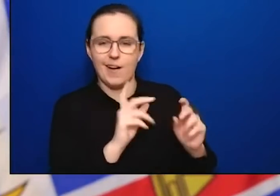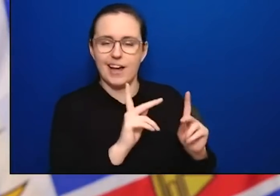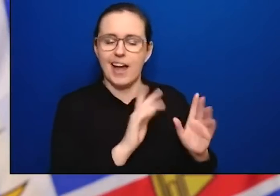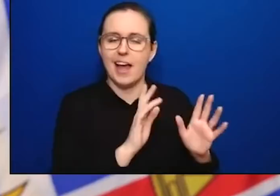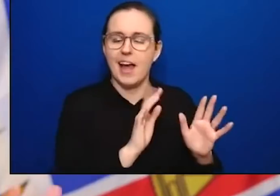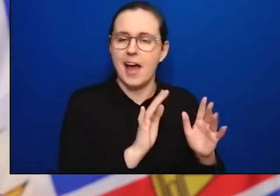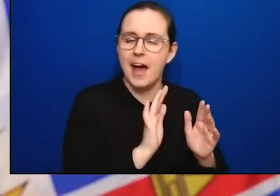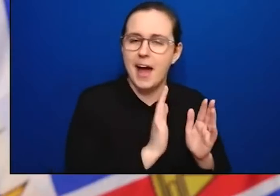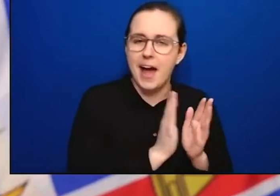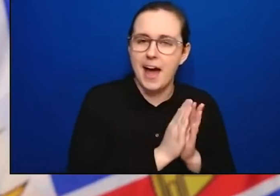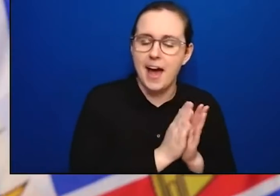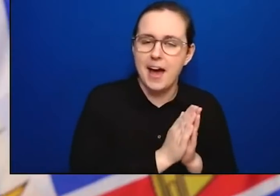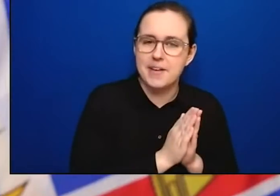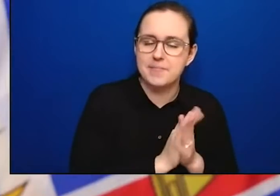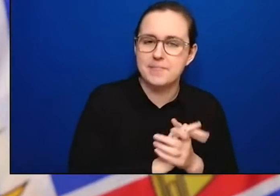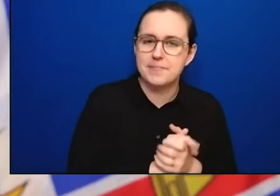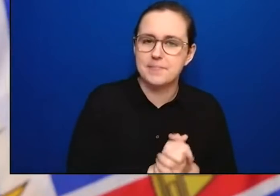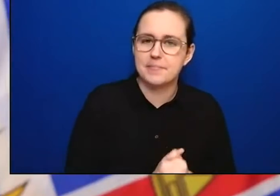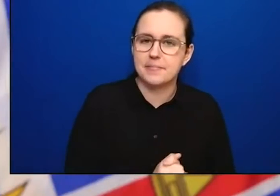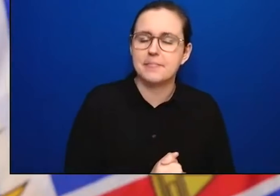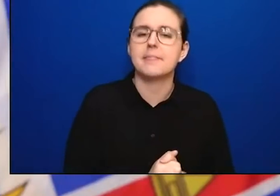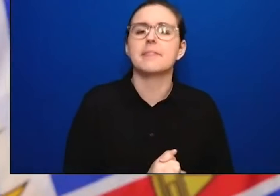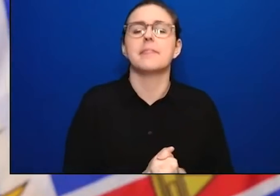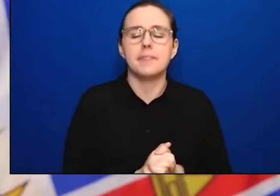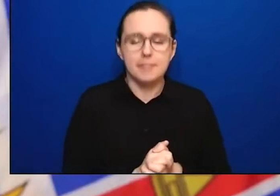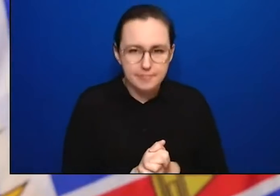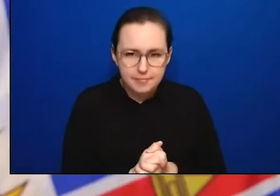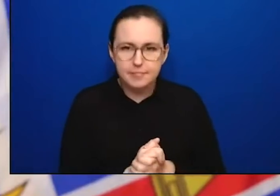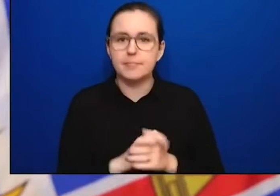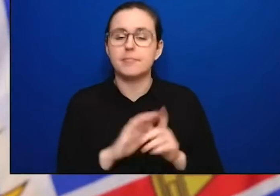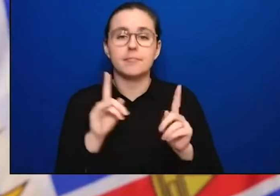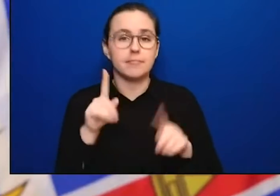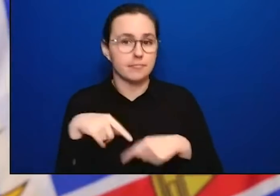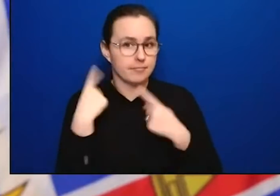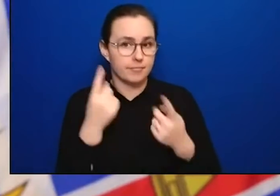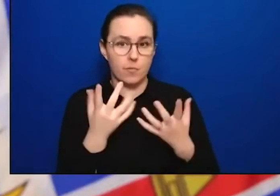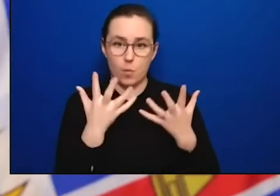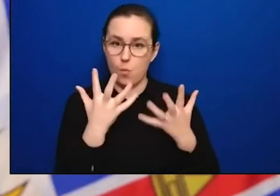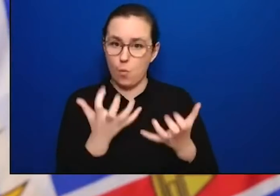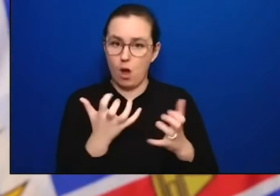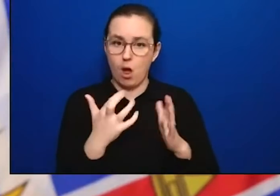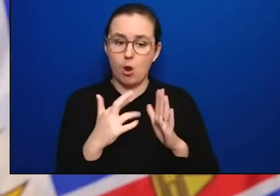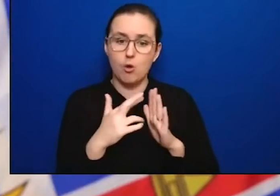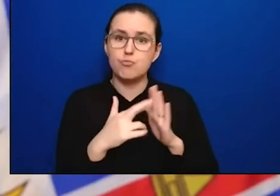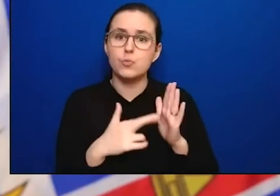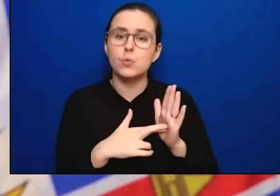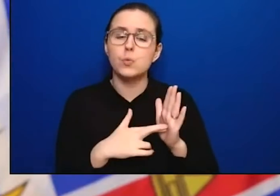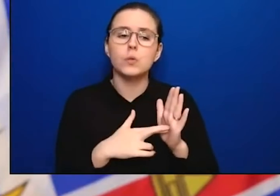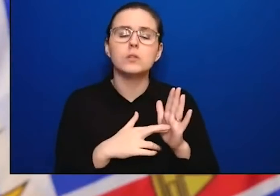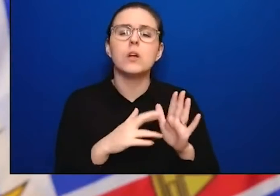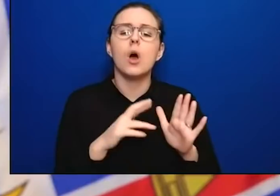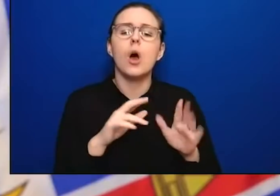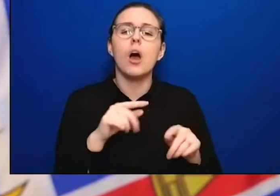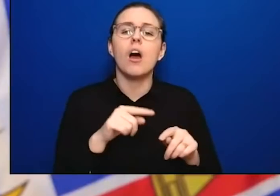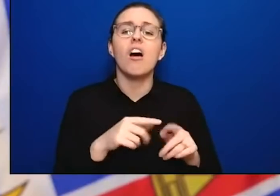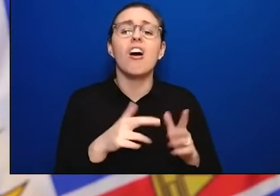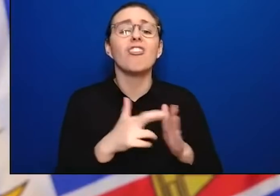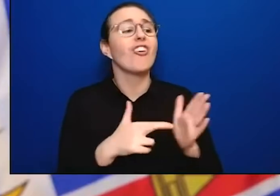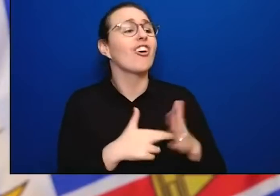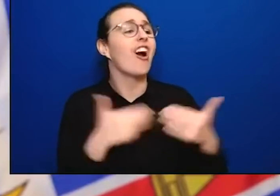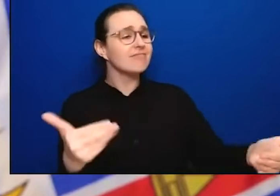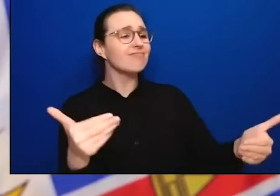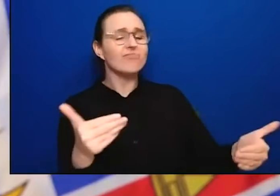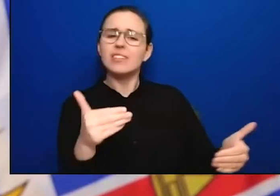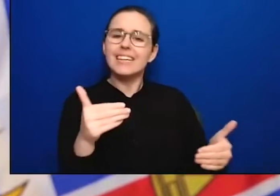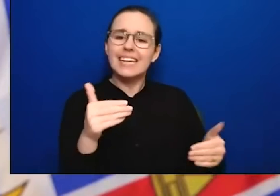Okay, you've got a whole bunch of things packed in there, but obviously, as I've said all along, we want to do the